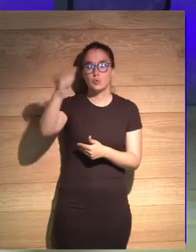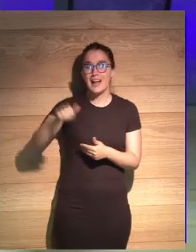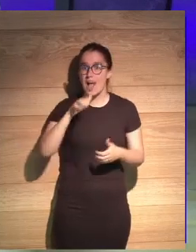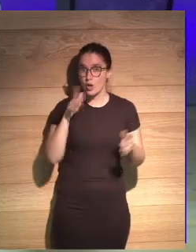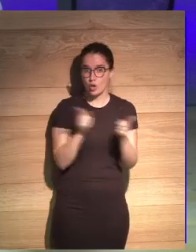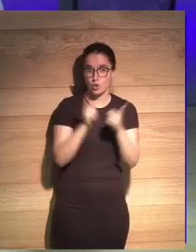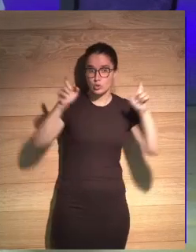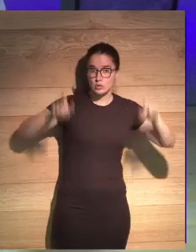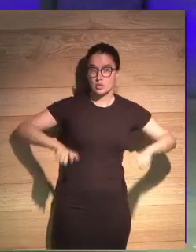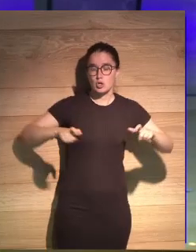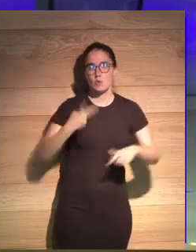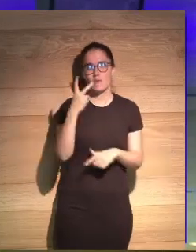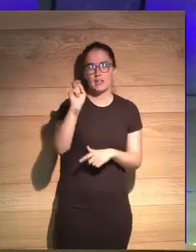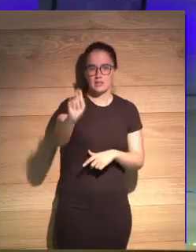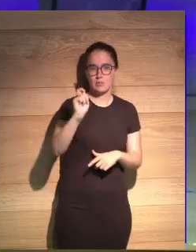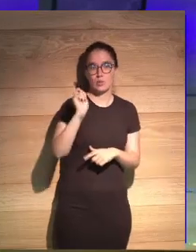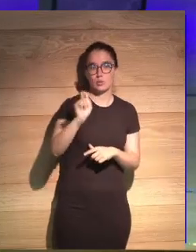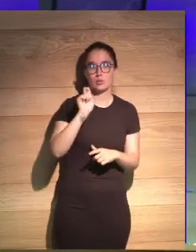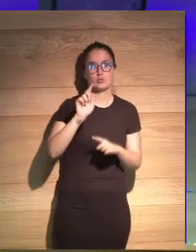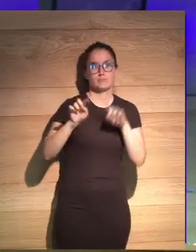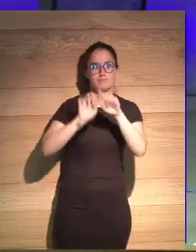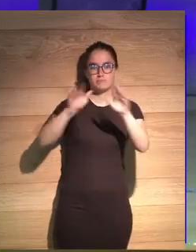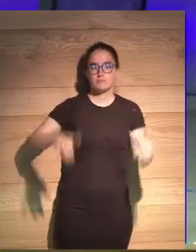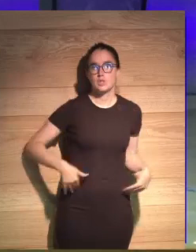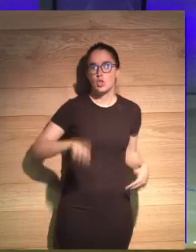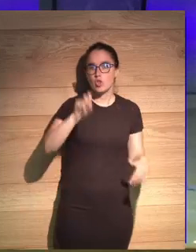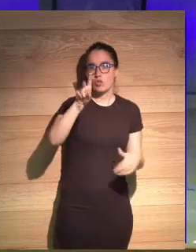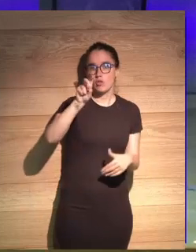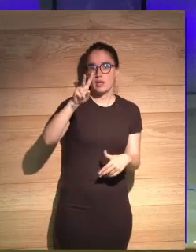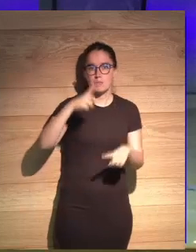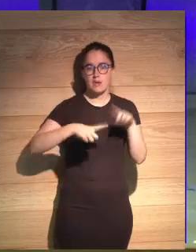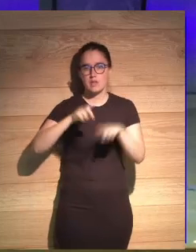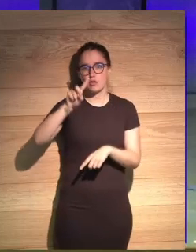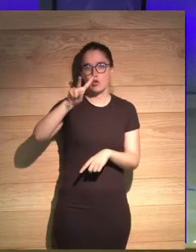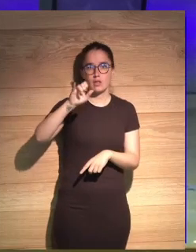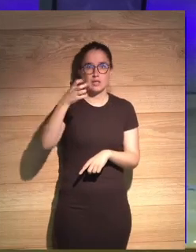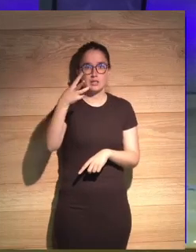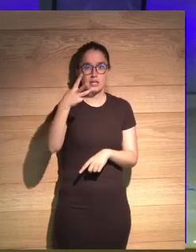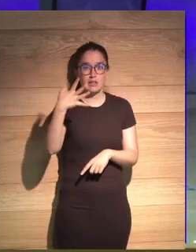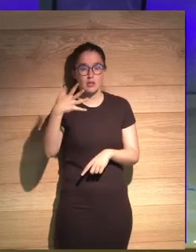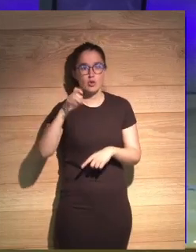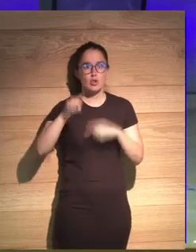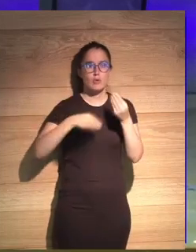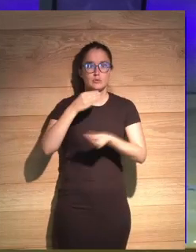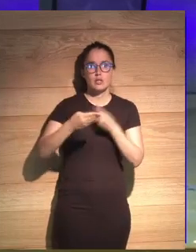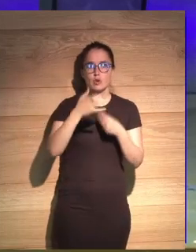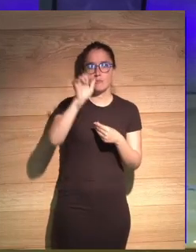Thank you, everyone. We're going to take a few minutes break, about 20 minutes. We will be back